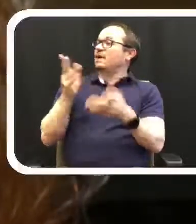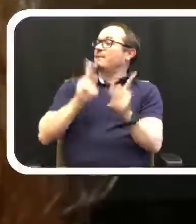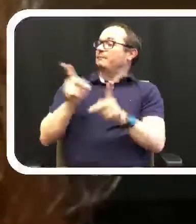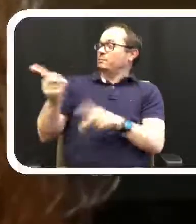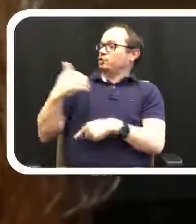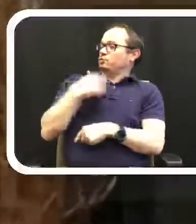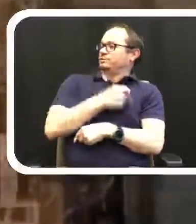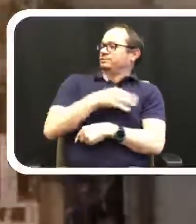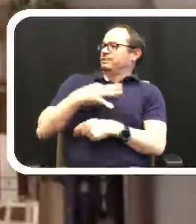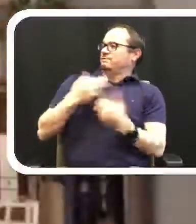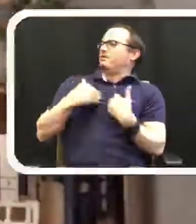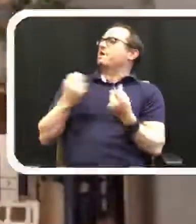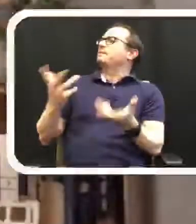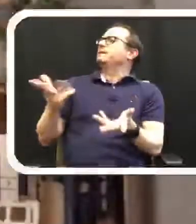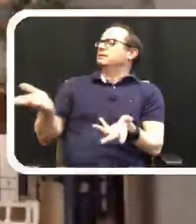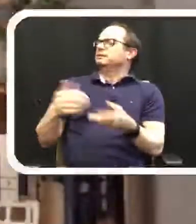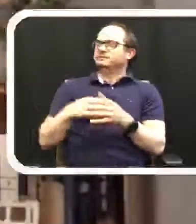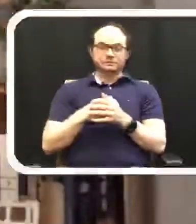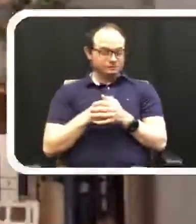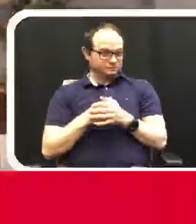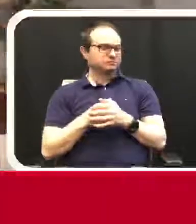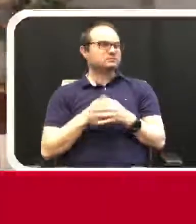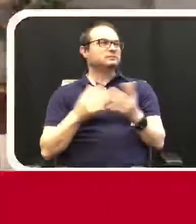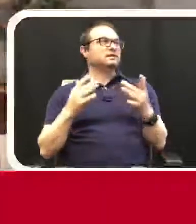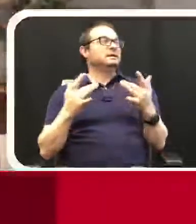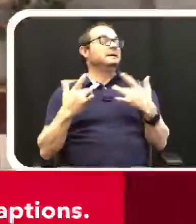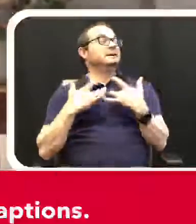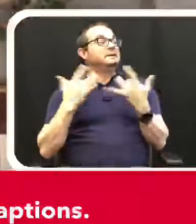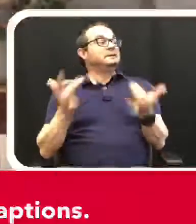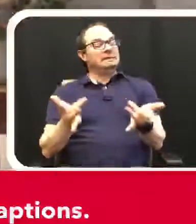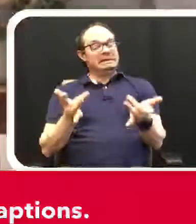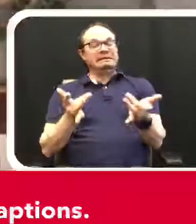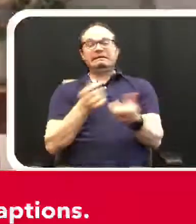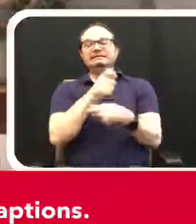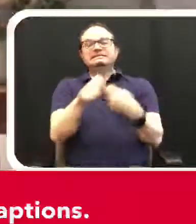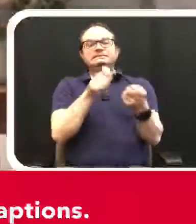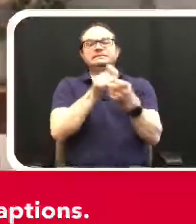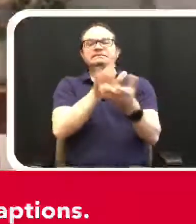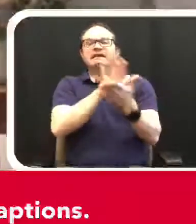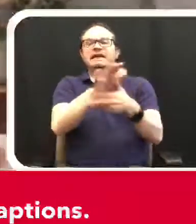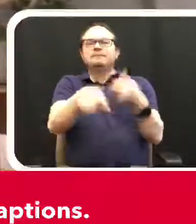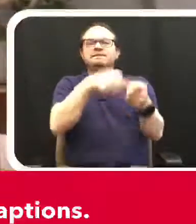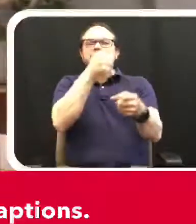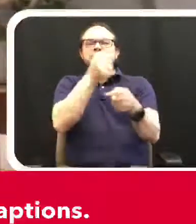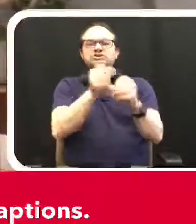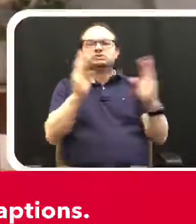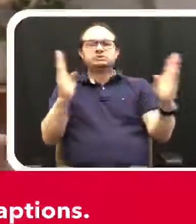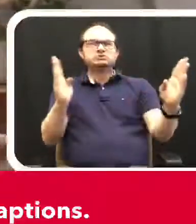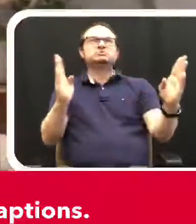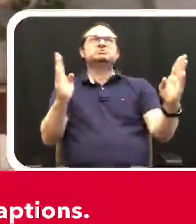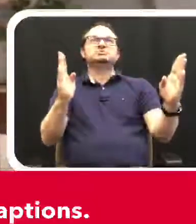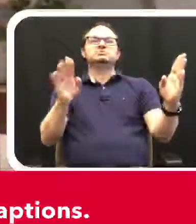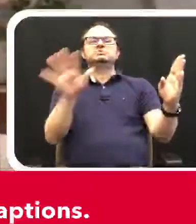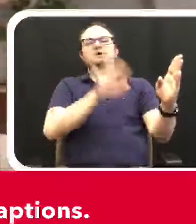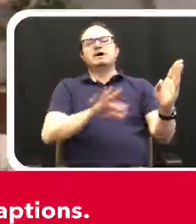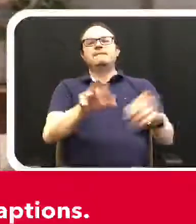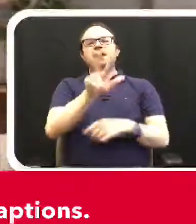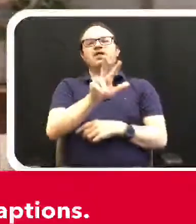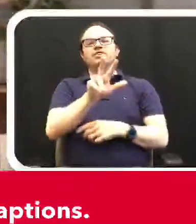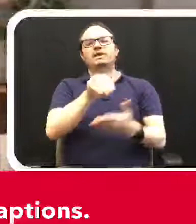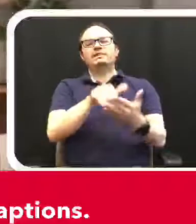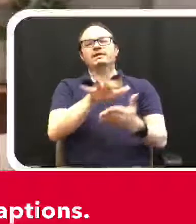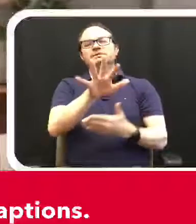on staff there. Okay. So typically in any given academic year, we see roughly